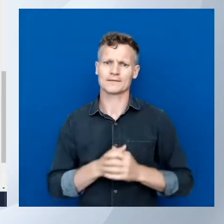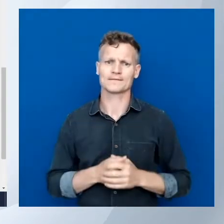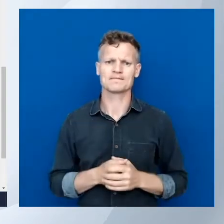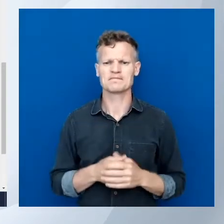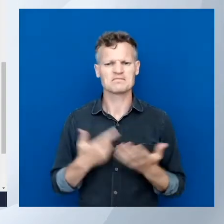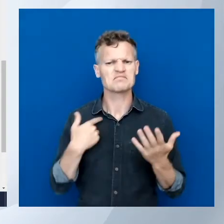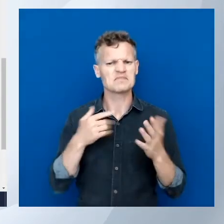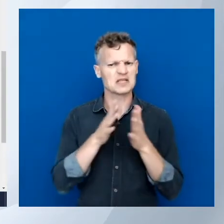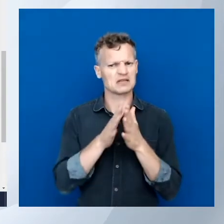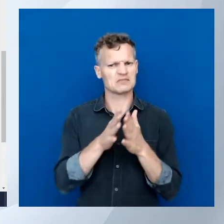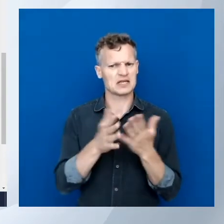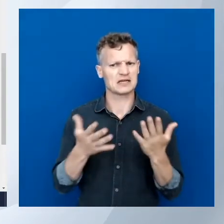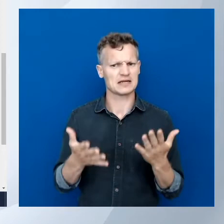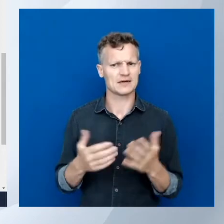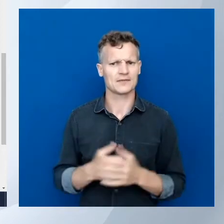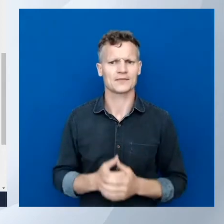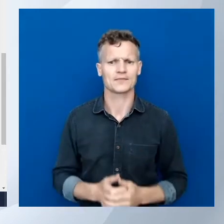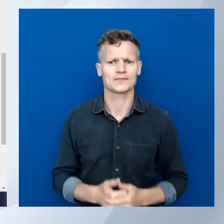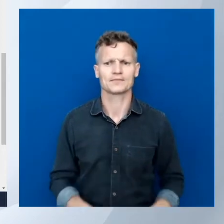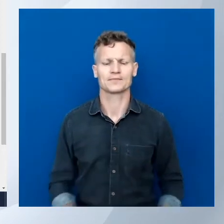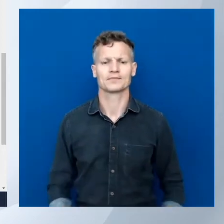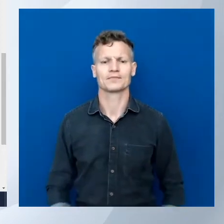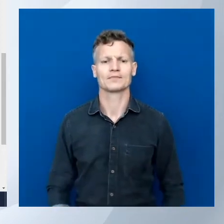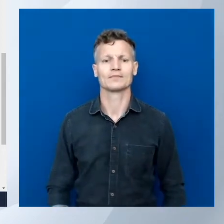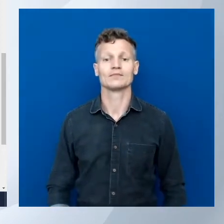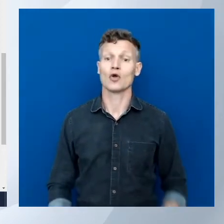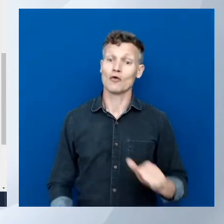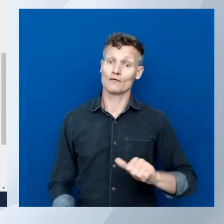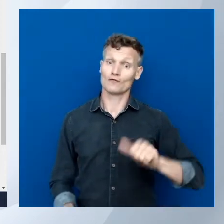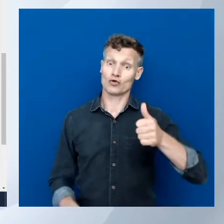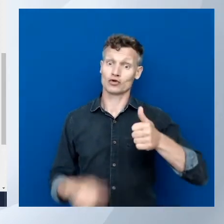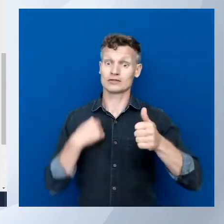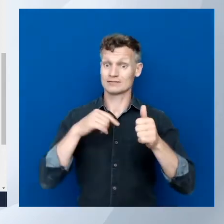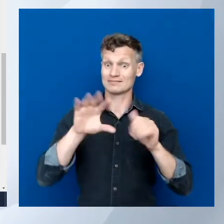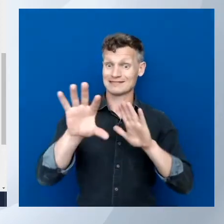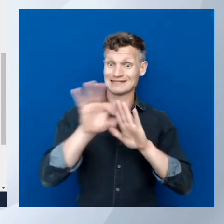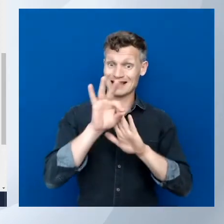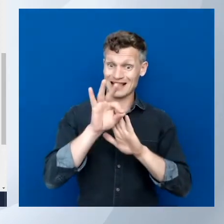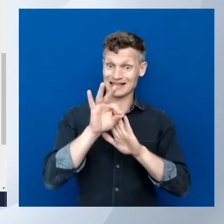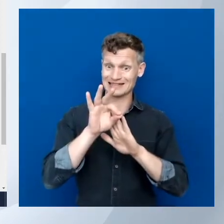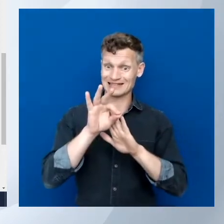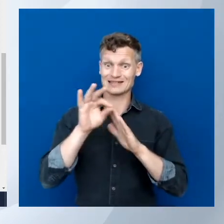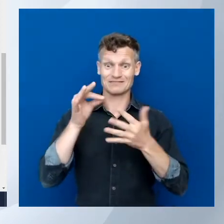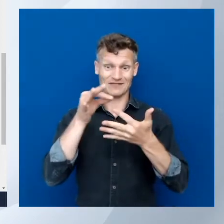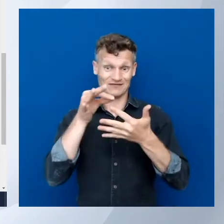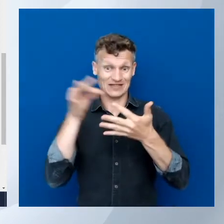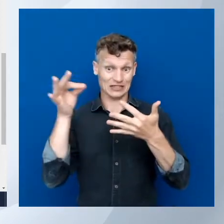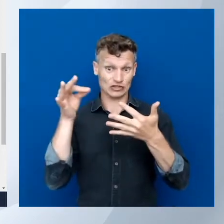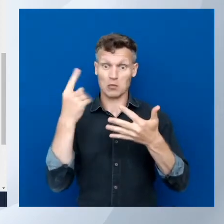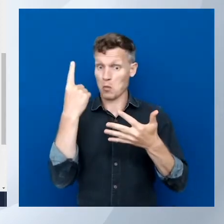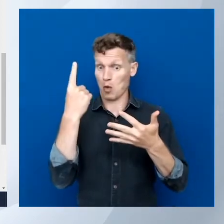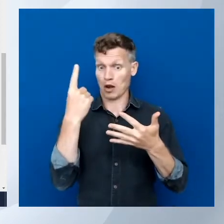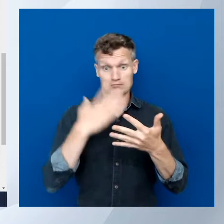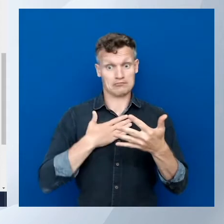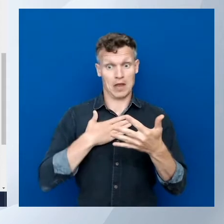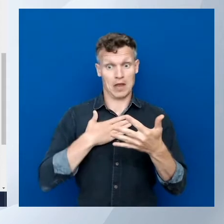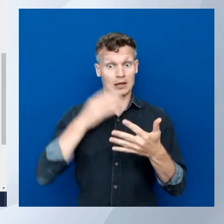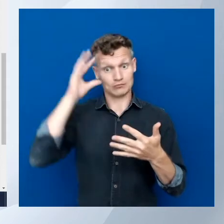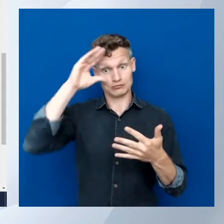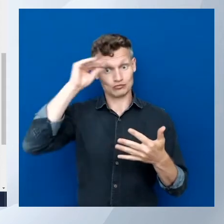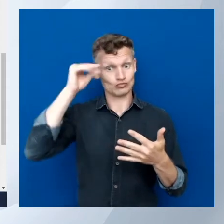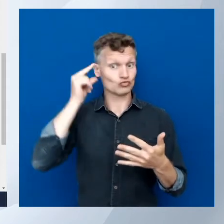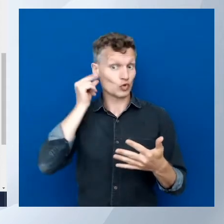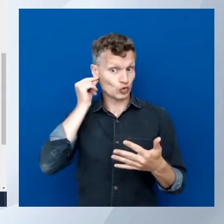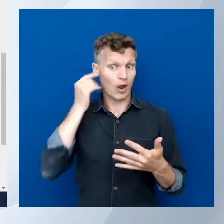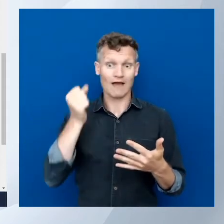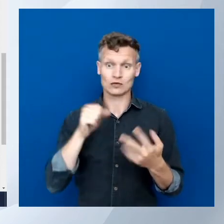So the first step is I have to select a feature. I only have one feature in my case, so I'm selecting gender, and it has 2 values. The